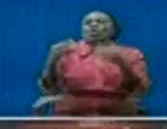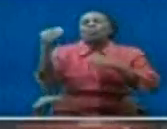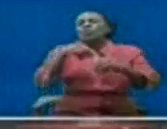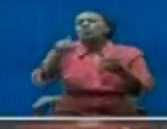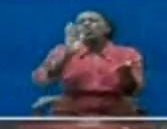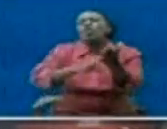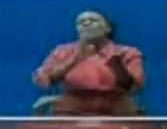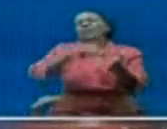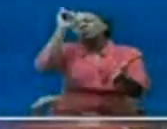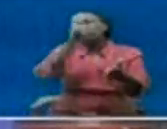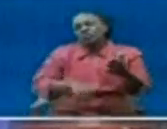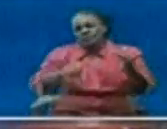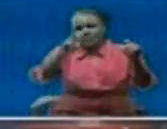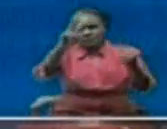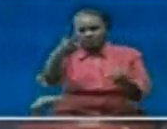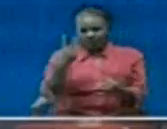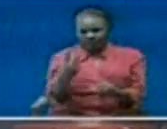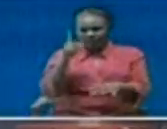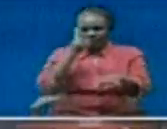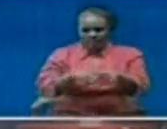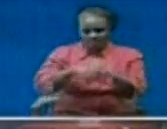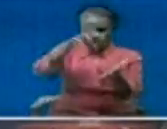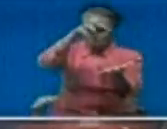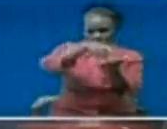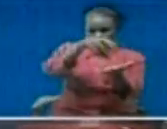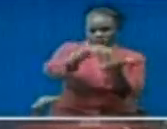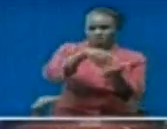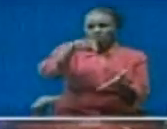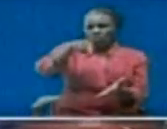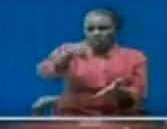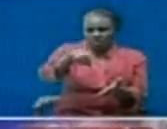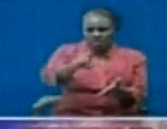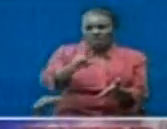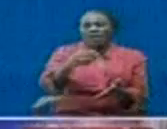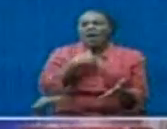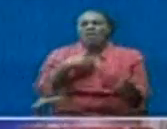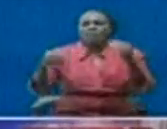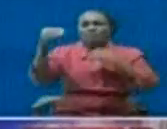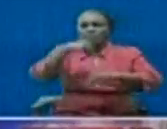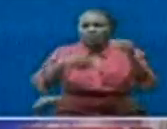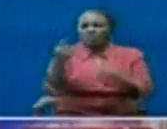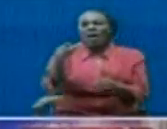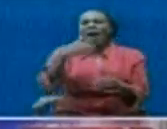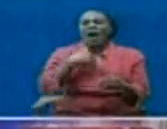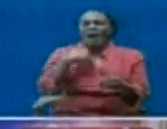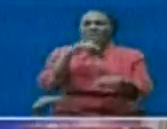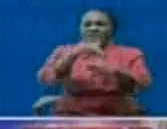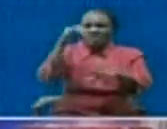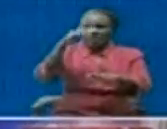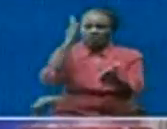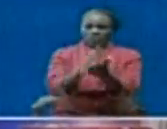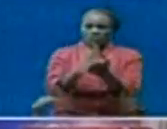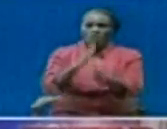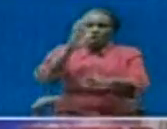you're commenting about. Mm-hmm. Secondly, when it gets to a situation where you are going to hold a referendum, referendums have consequences. All